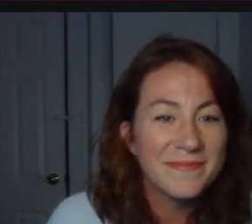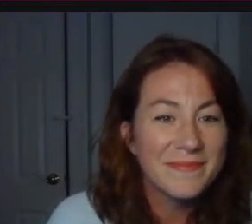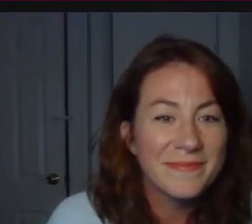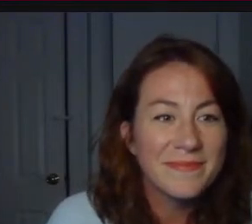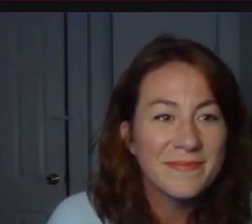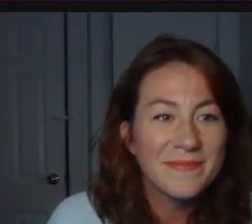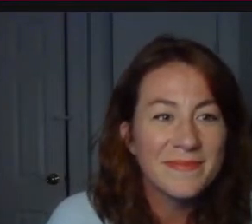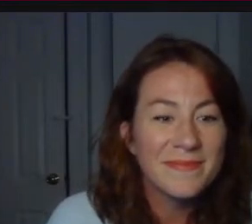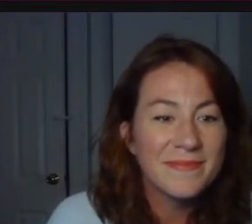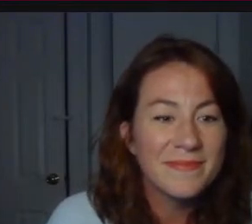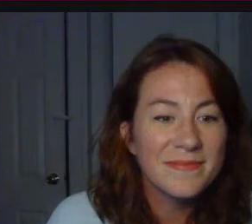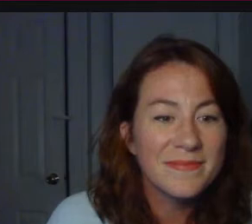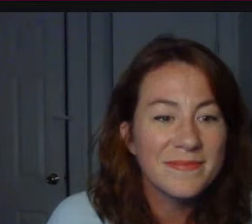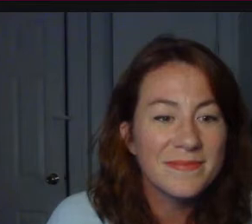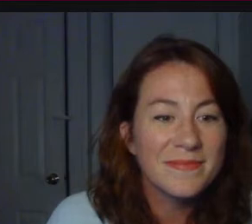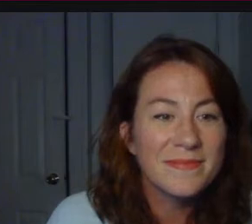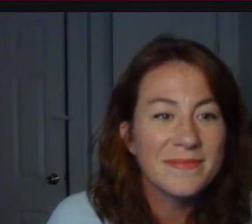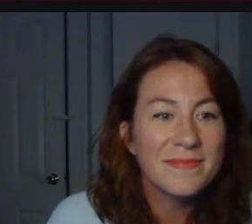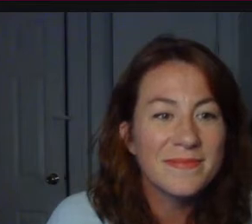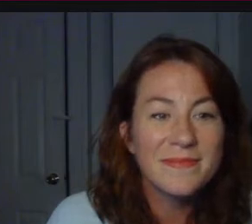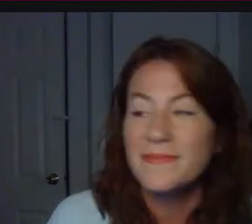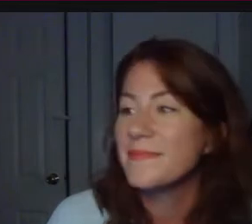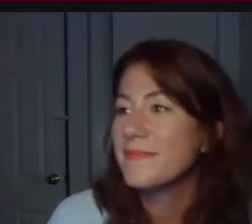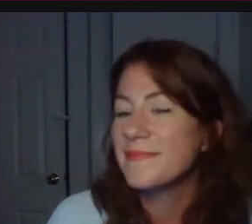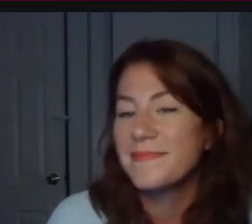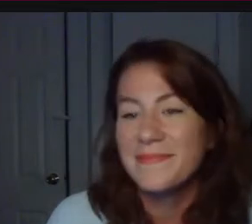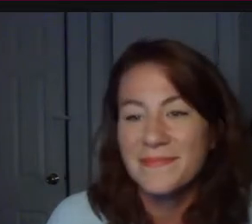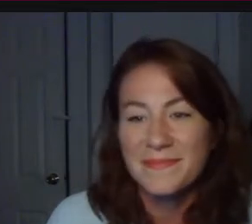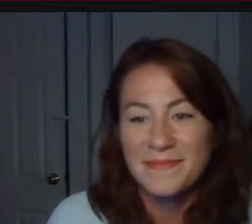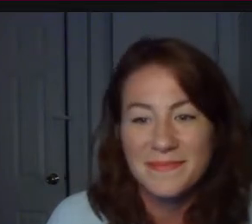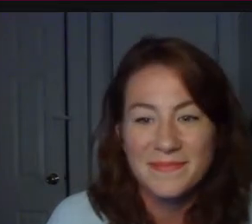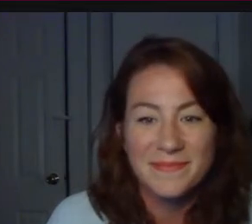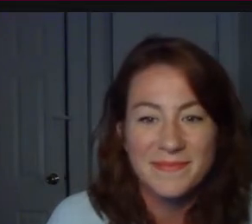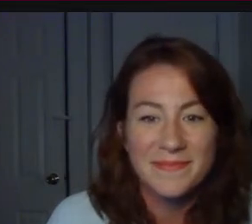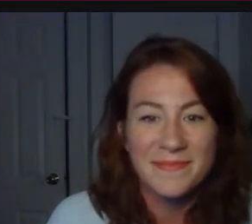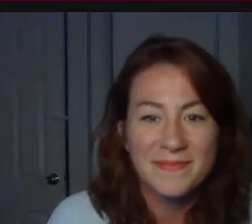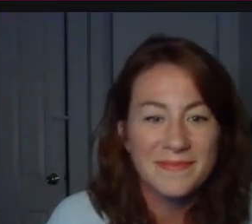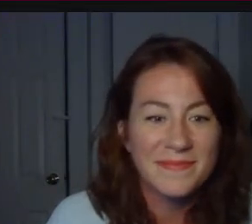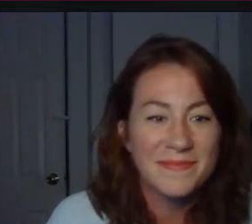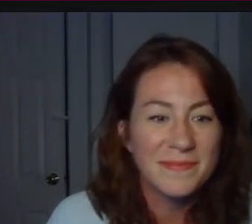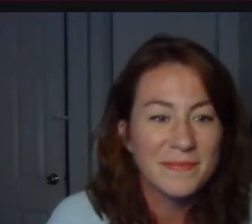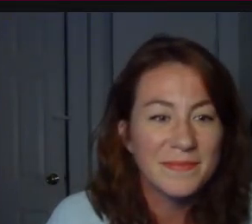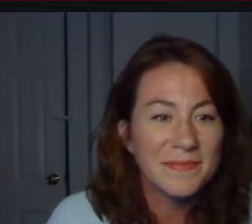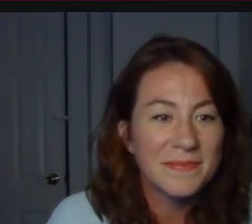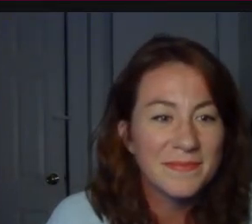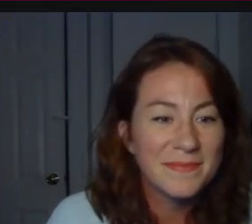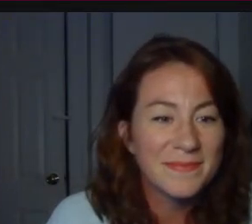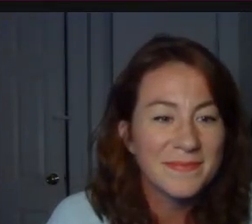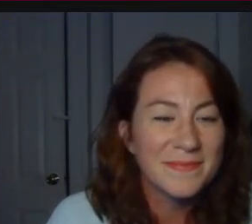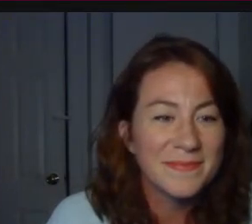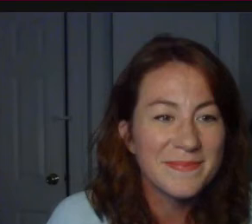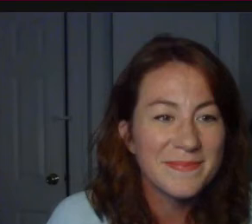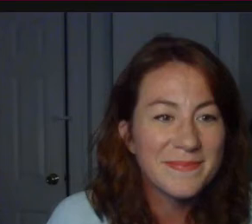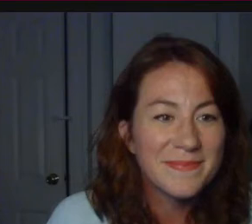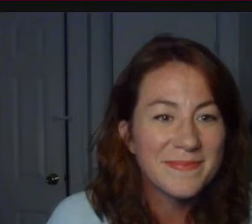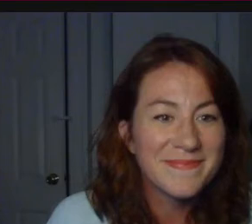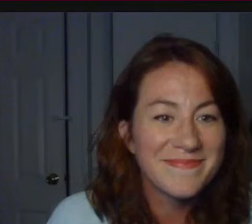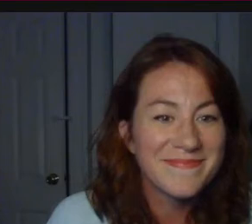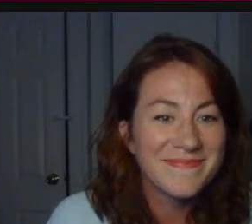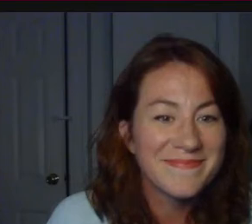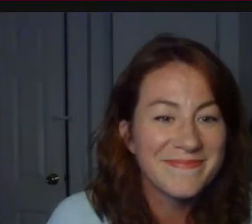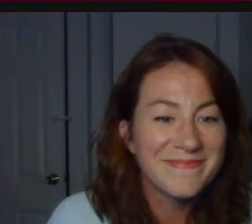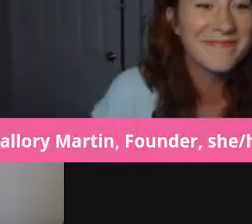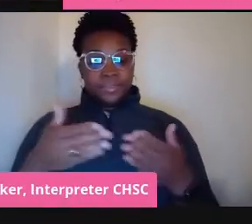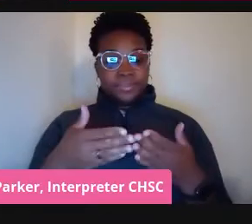peek at the upcoming documentary, Red Alert, The Fight Against Fibroids. But first, we're honored to introduce the director and producer behind the